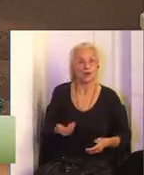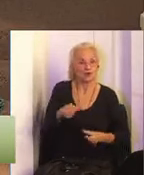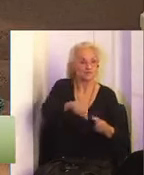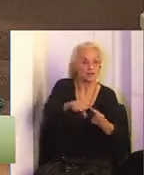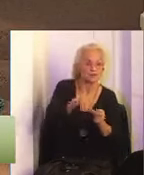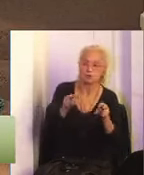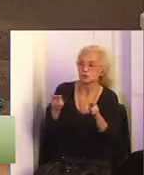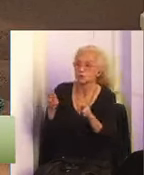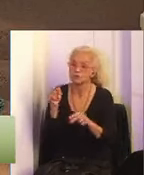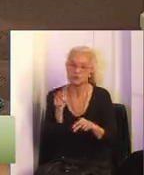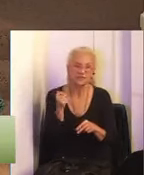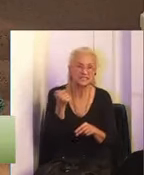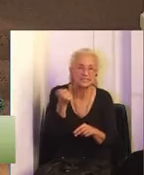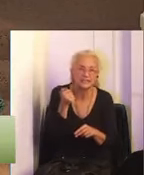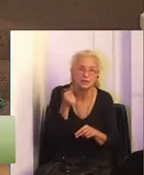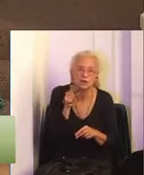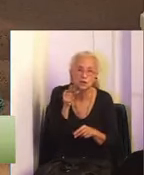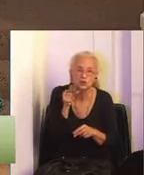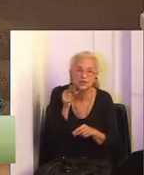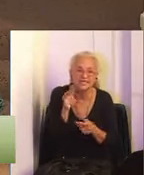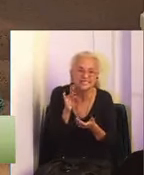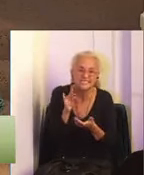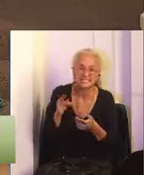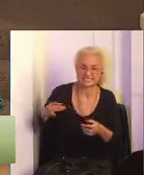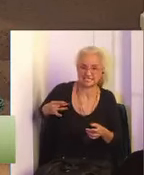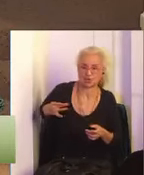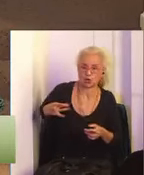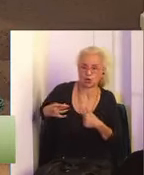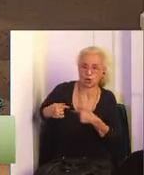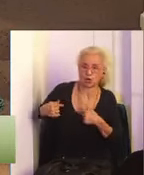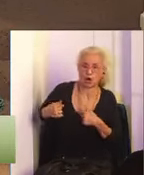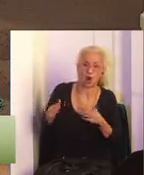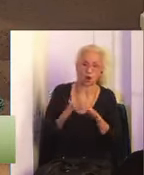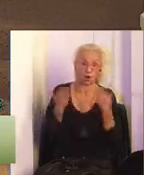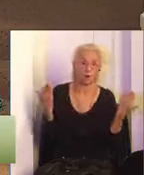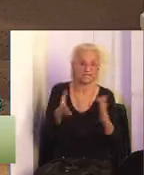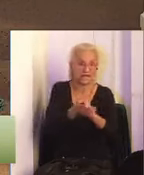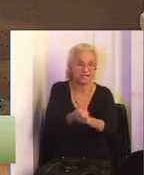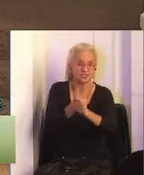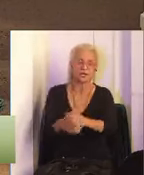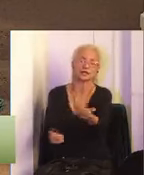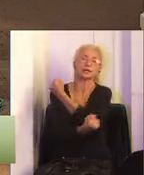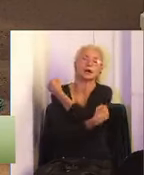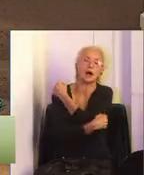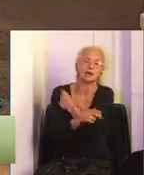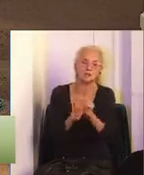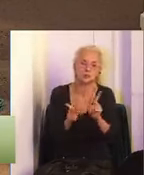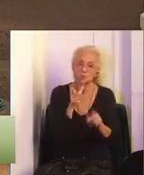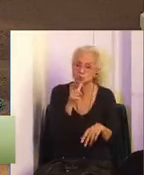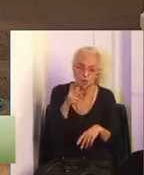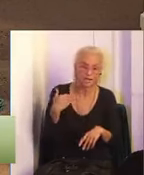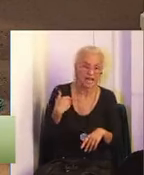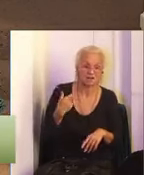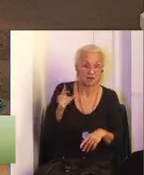Watch for the little green stickers. The ones who have on green stickers are open to handshakes and hugs. The ones of us that